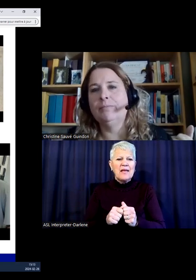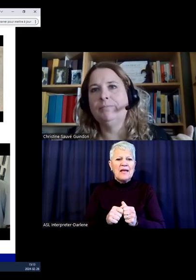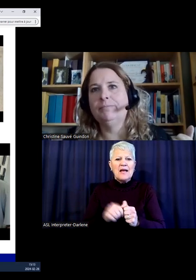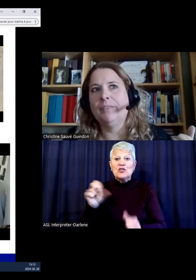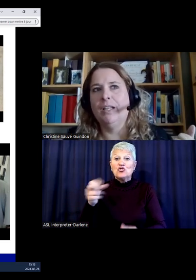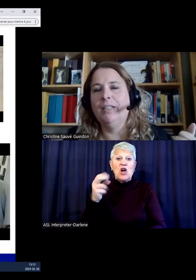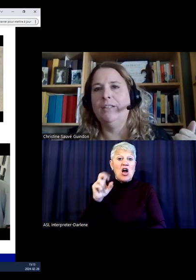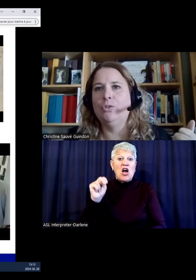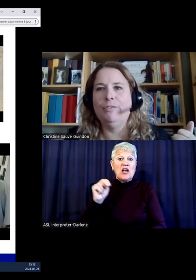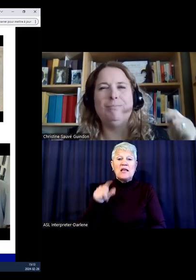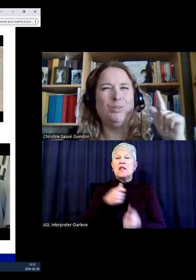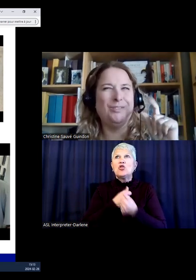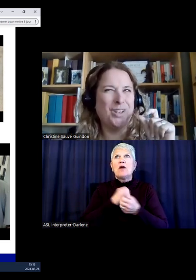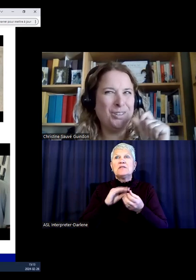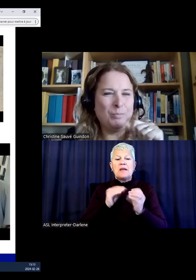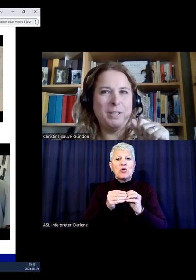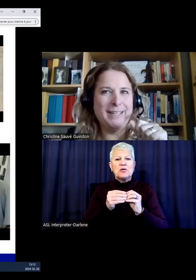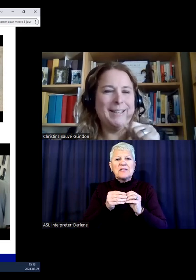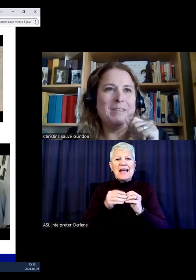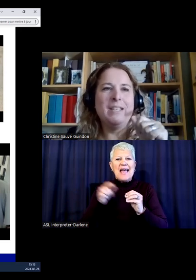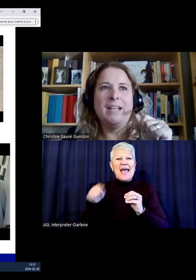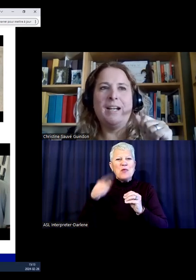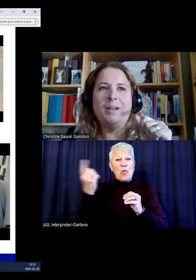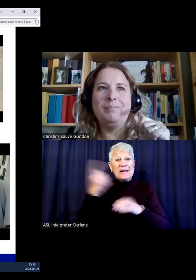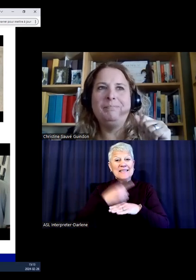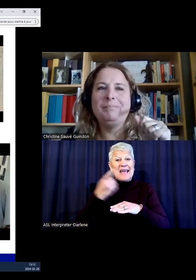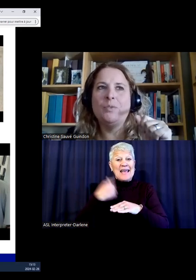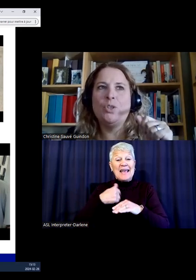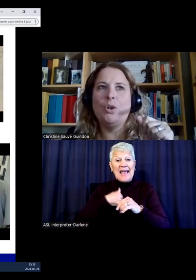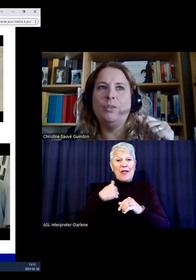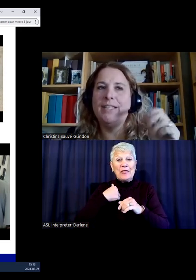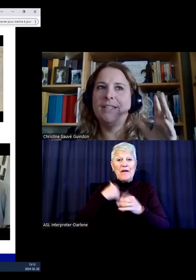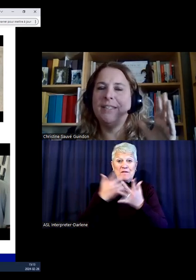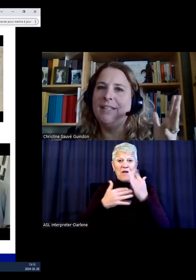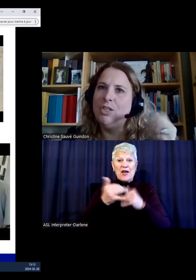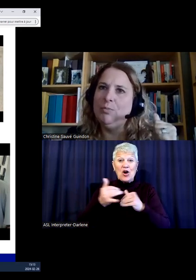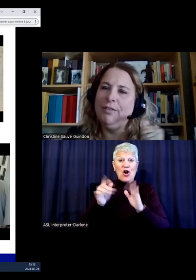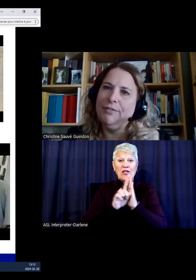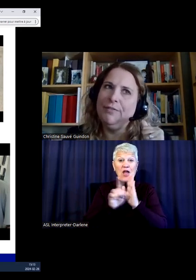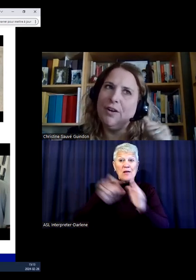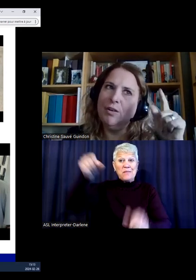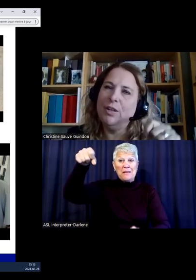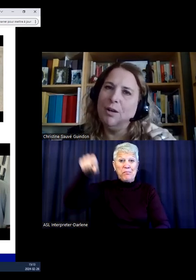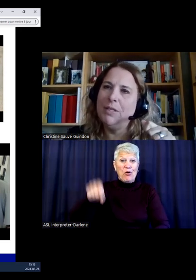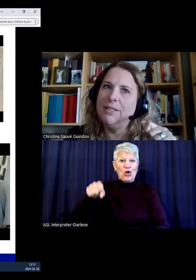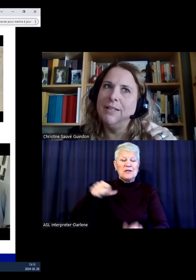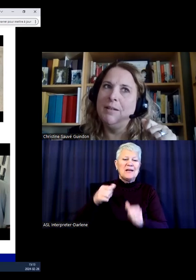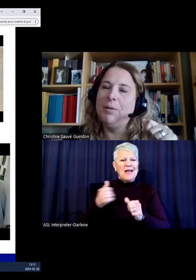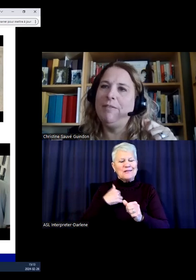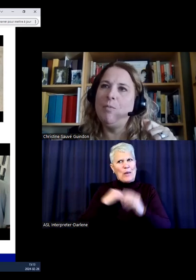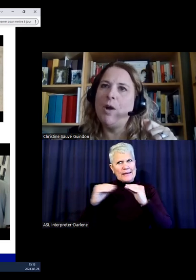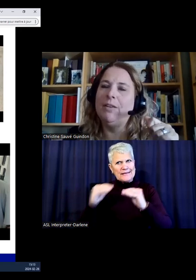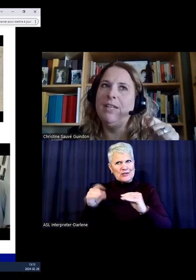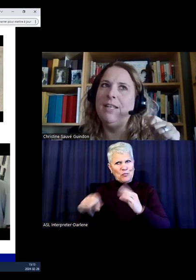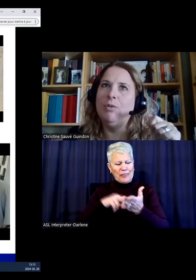numbers, and he had sort of pulled the fire alarm one day. So let's teach him what the fire alarm is.